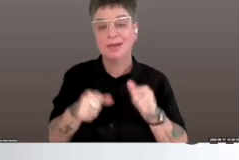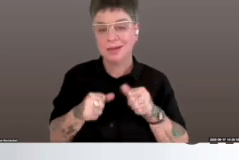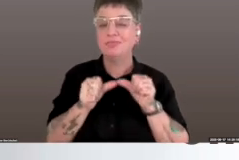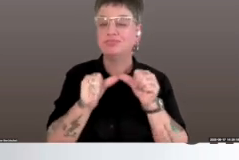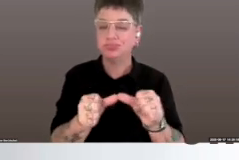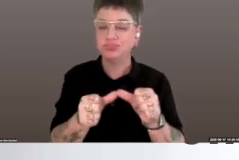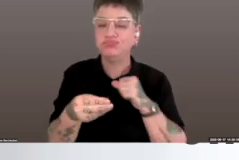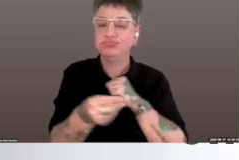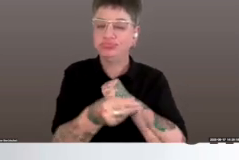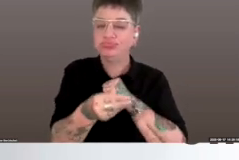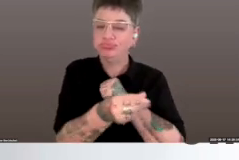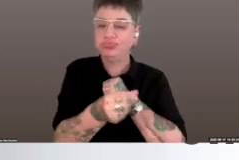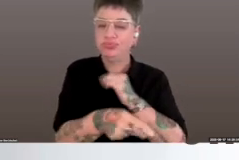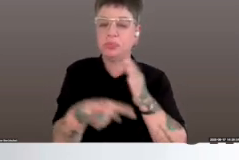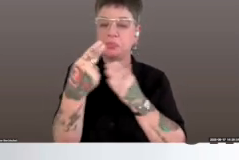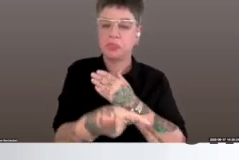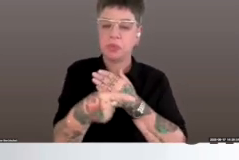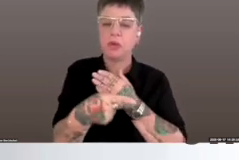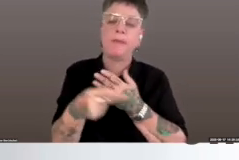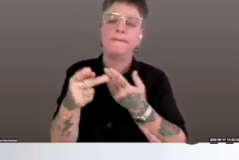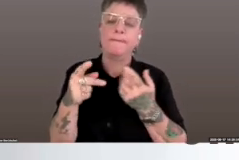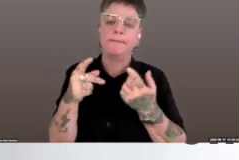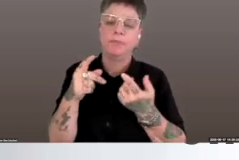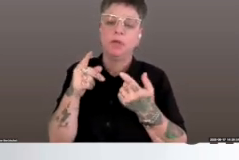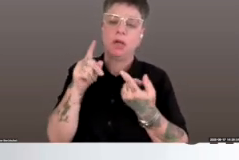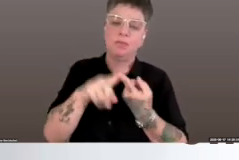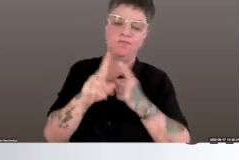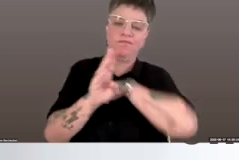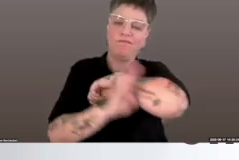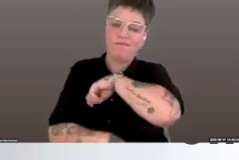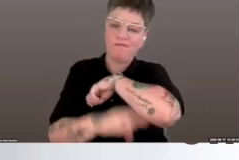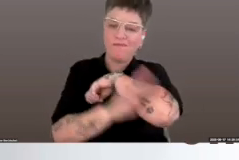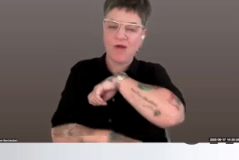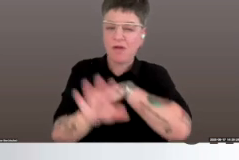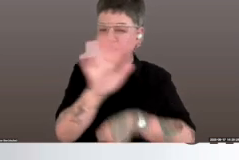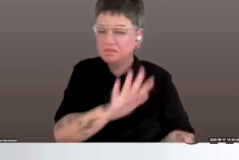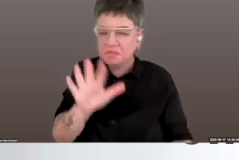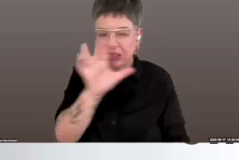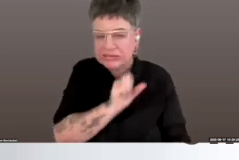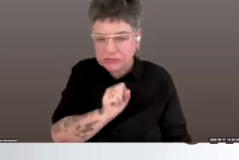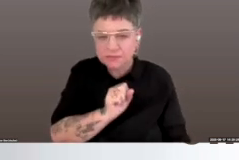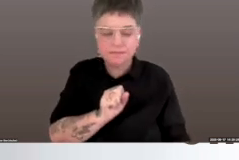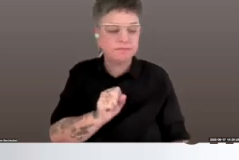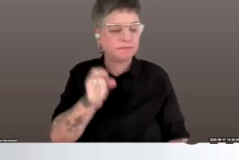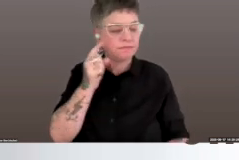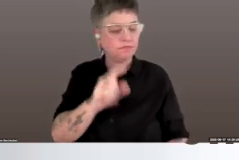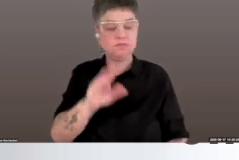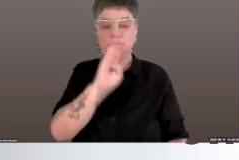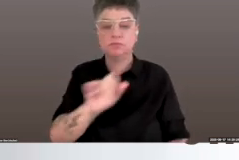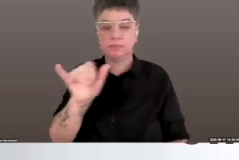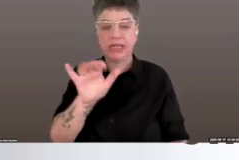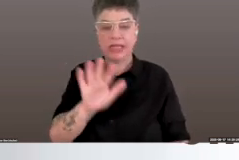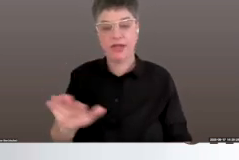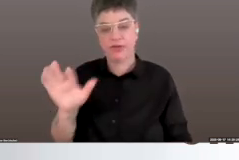programs through the through fall of this year. That's just an estimate, but and then for Bay Area,